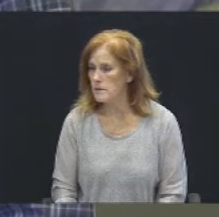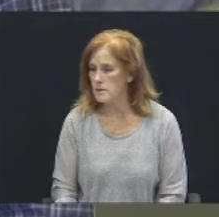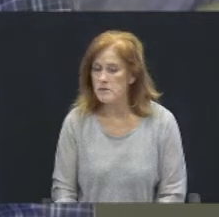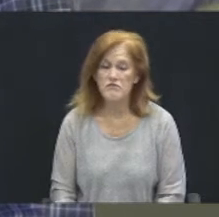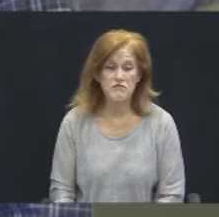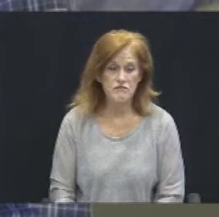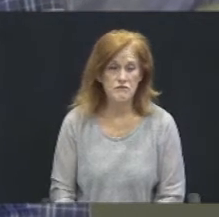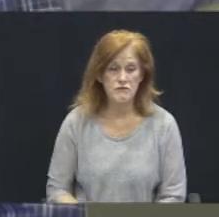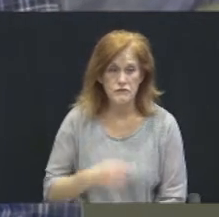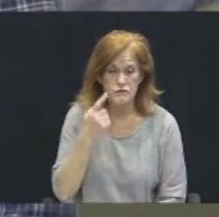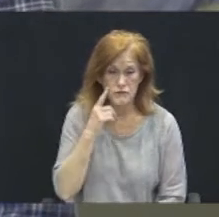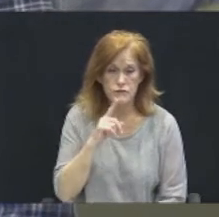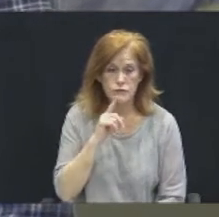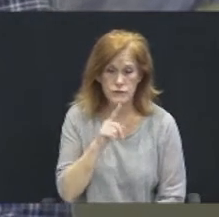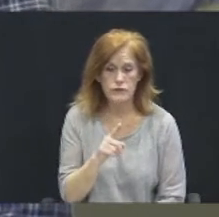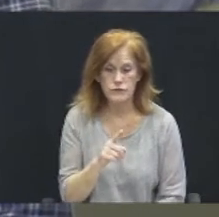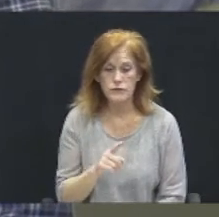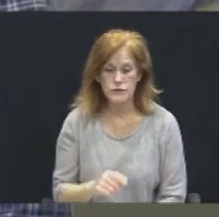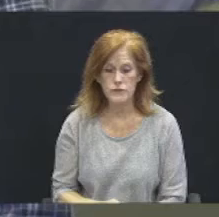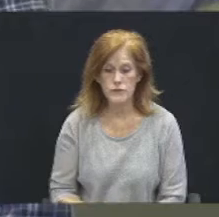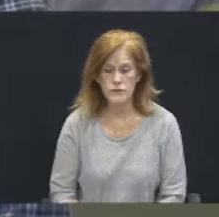there again,